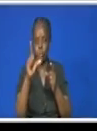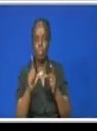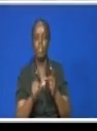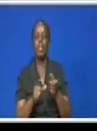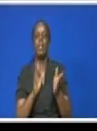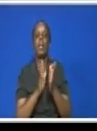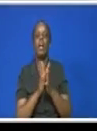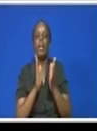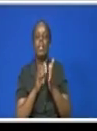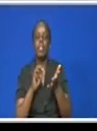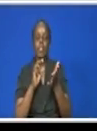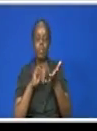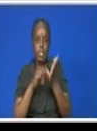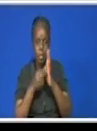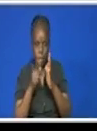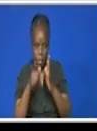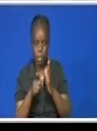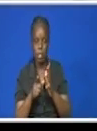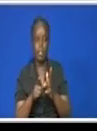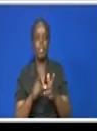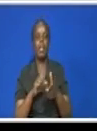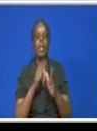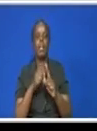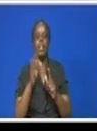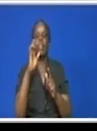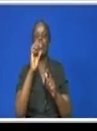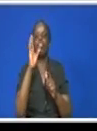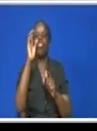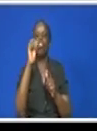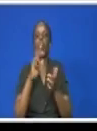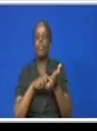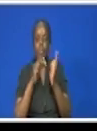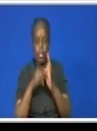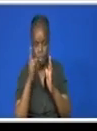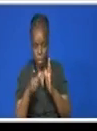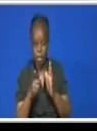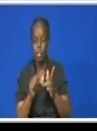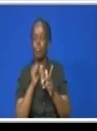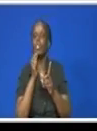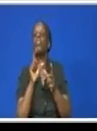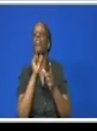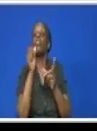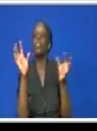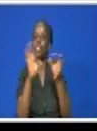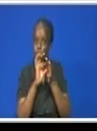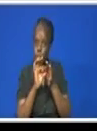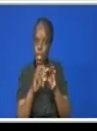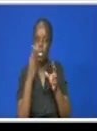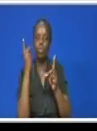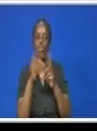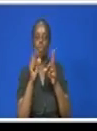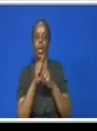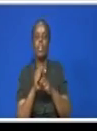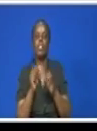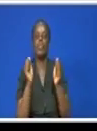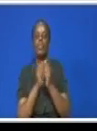and then in the next sentence you write the term rock refers to this and that, but you have not joined the 2 with that term